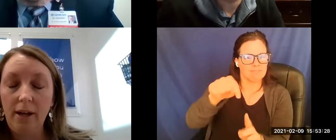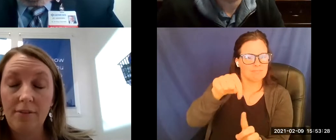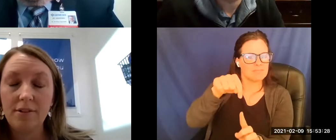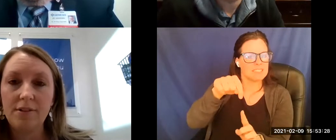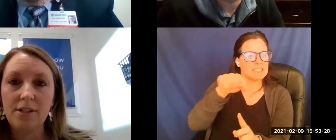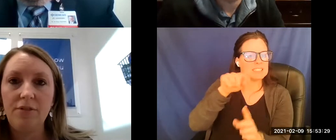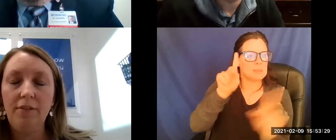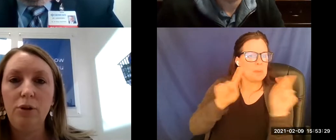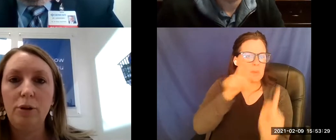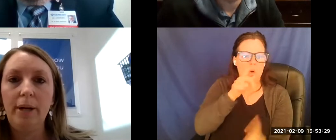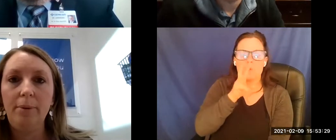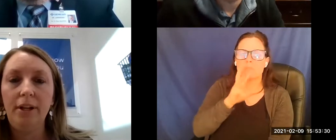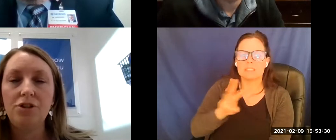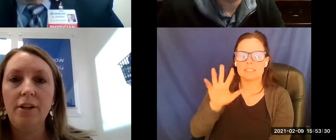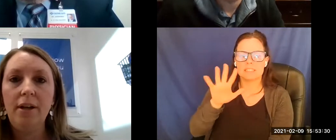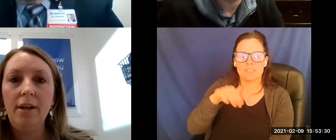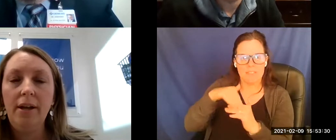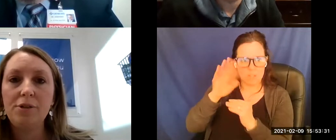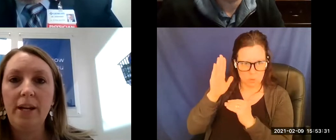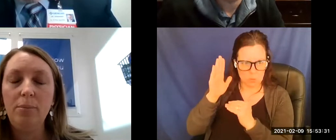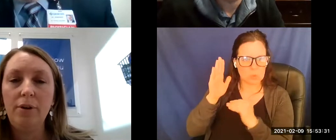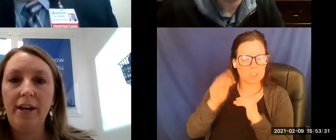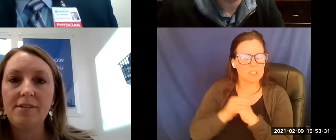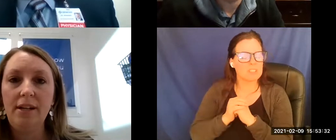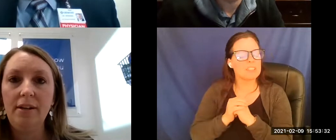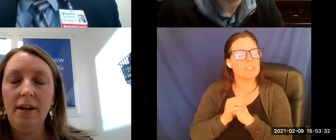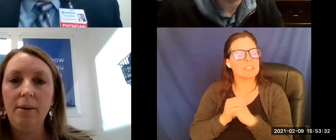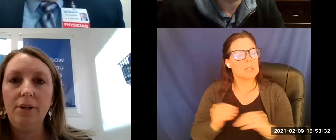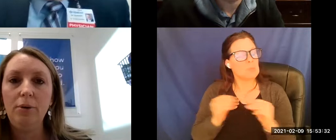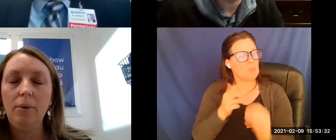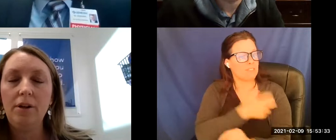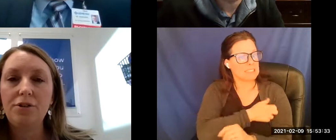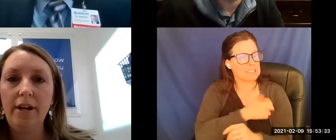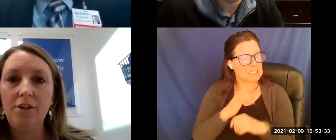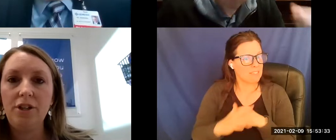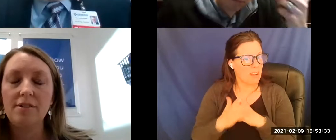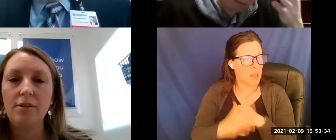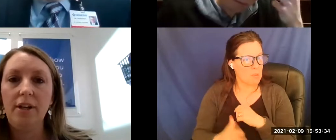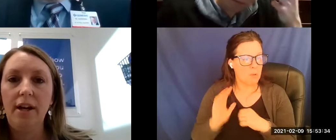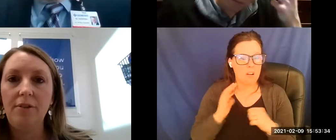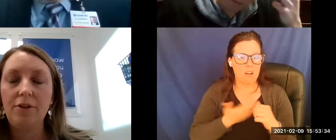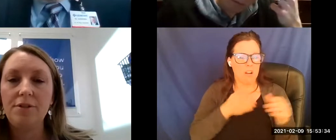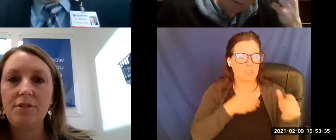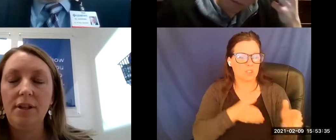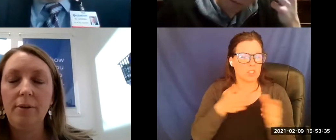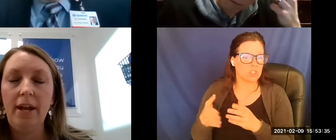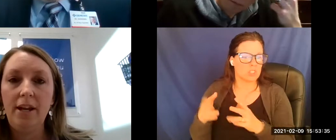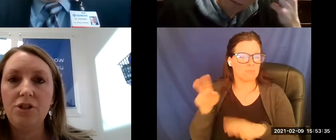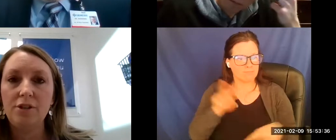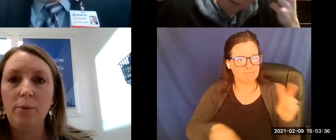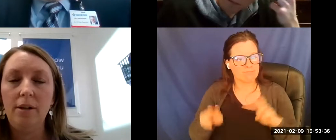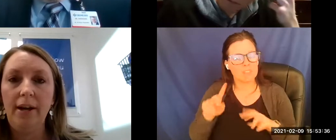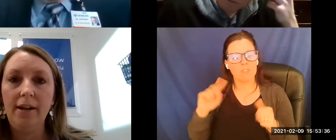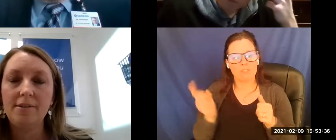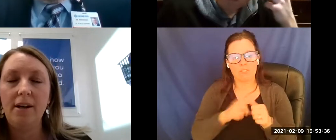65, obviously the 65 and older population. And as we get more vaccine, our strategy is looking at first, age